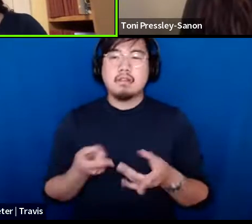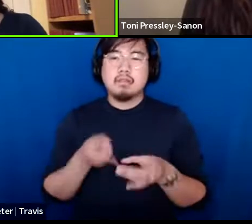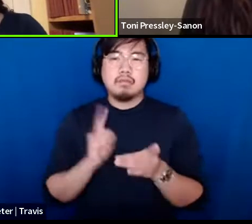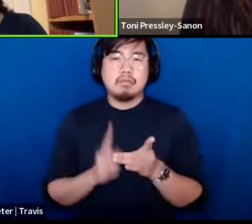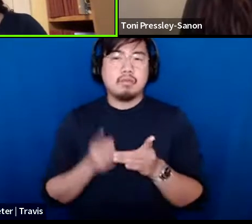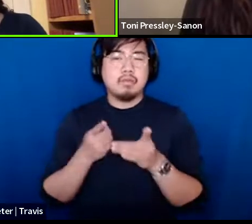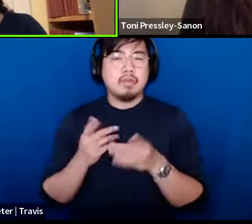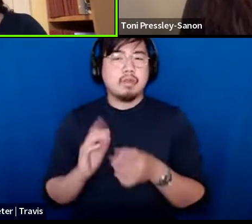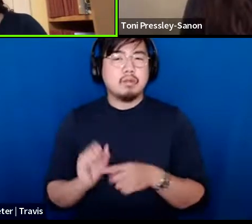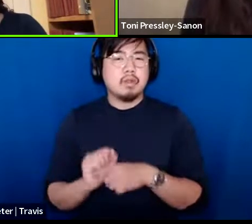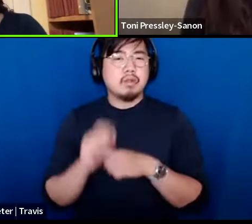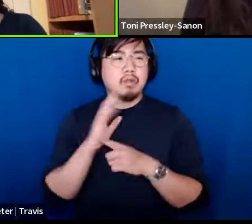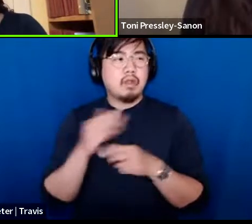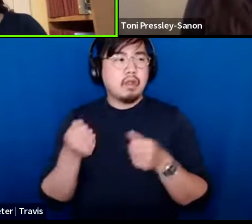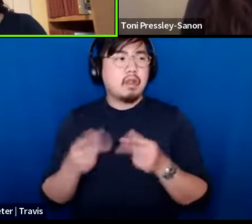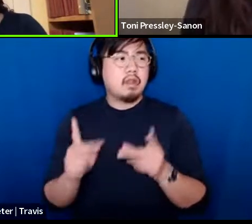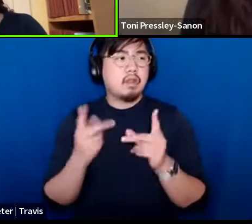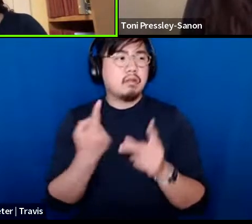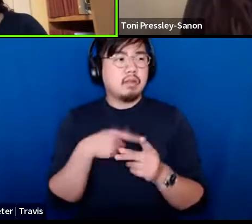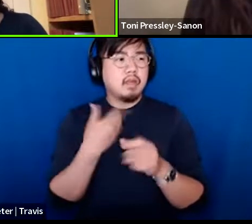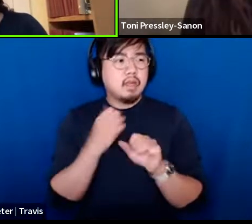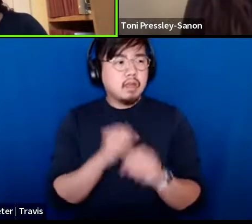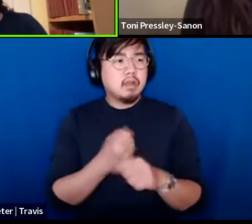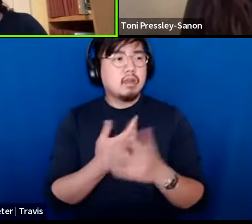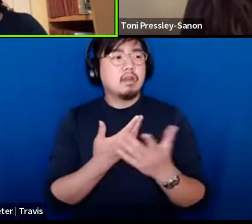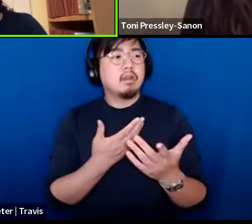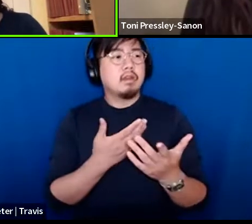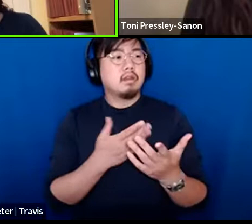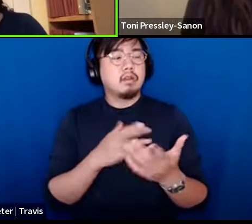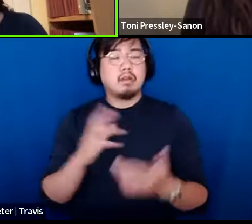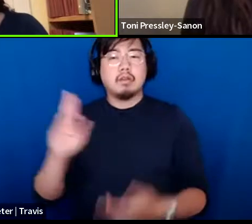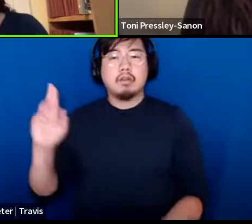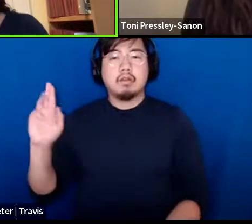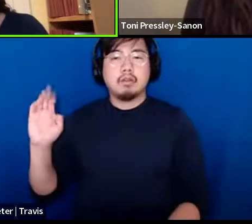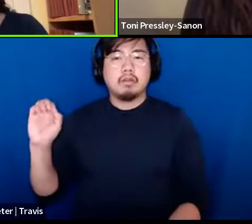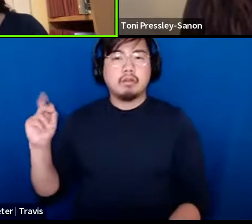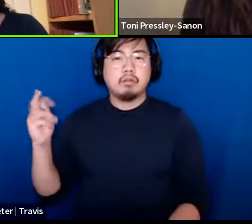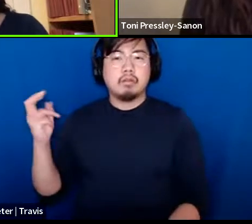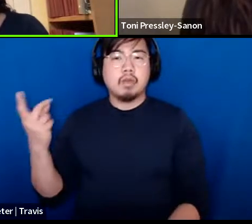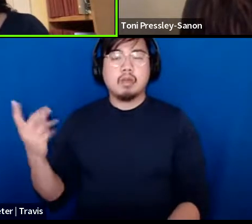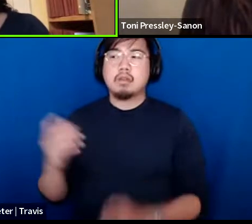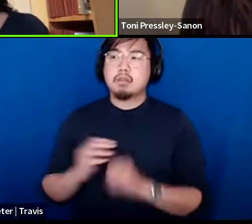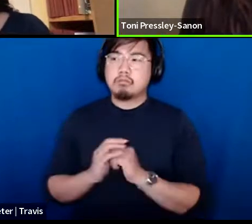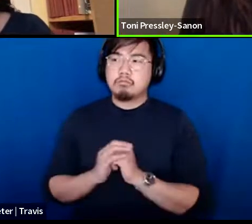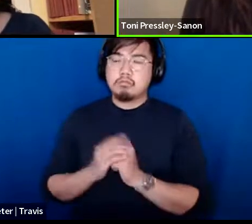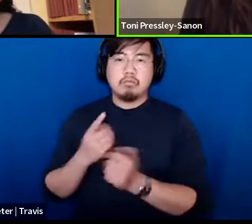just be in a place of reactivity. Yeah. And I'm curious to hear your thoughts too. What do you think?